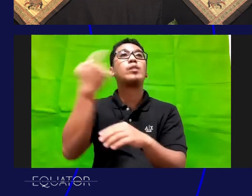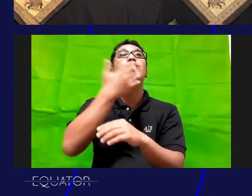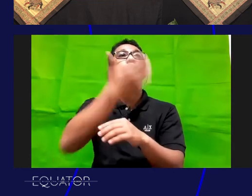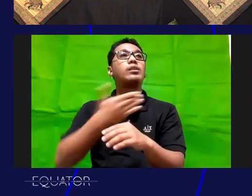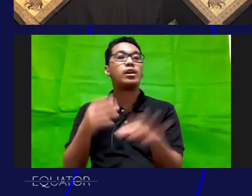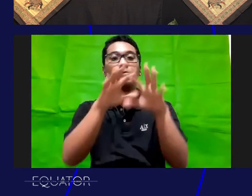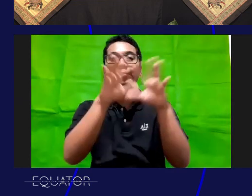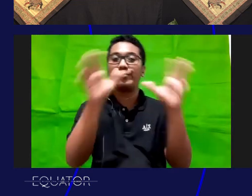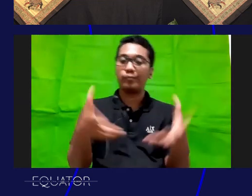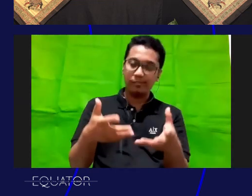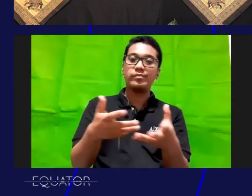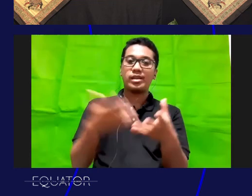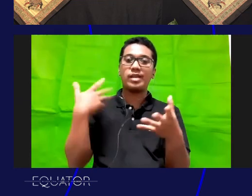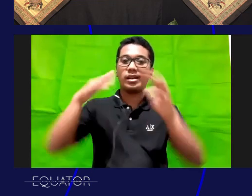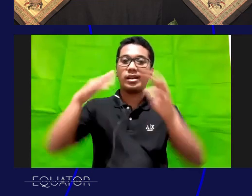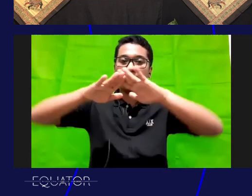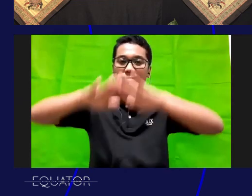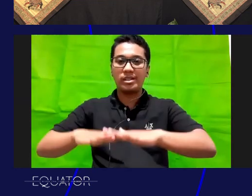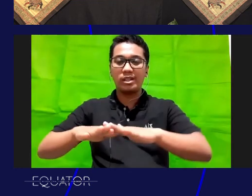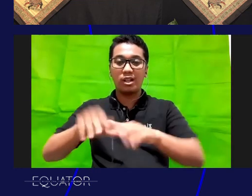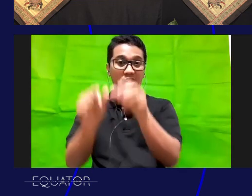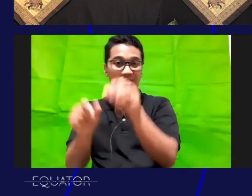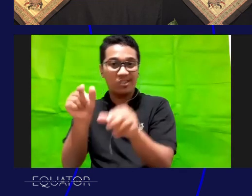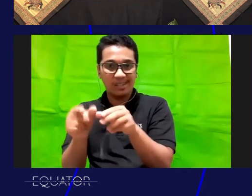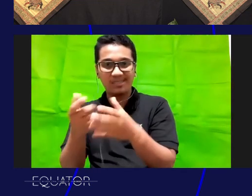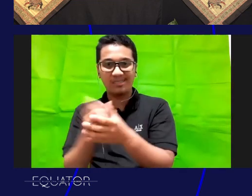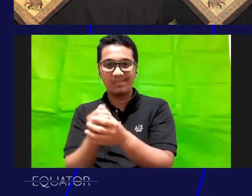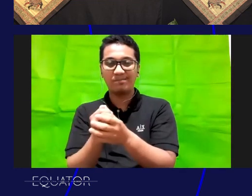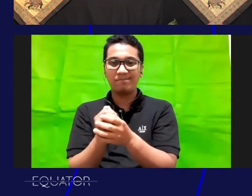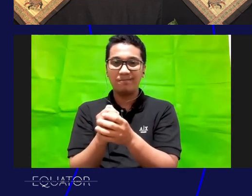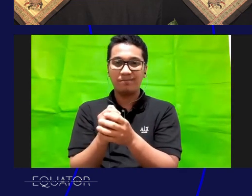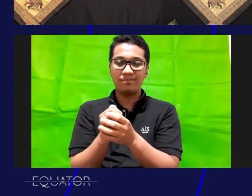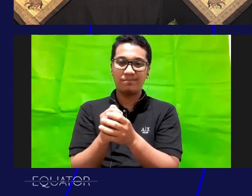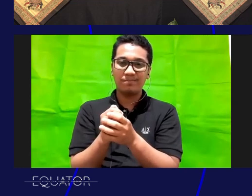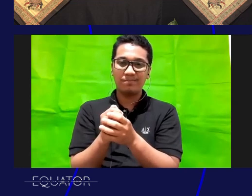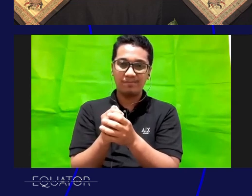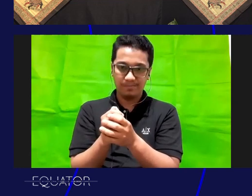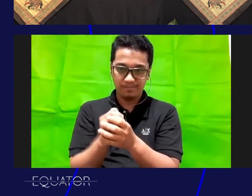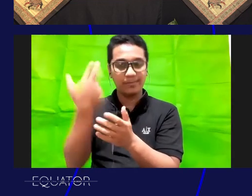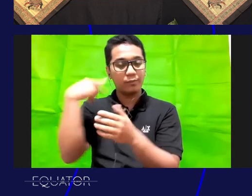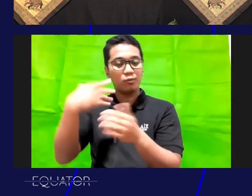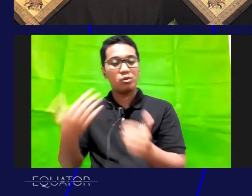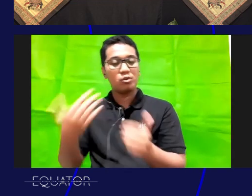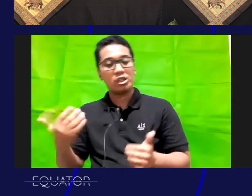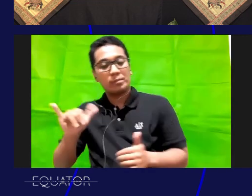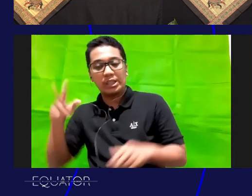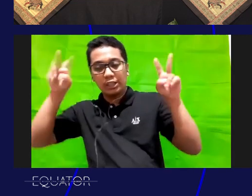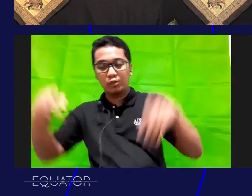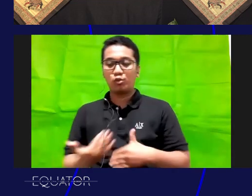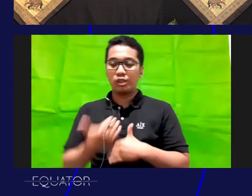the repression of the people who are defending the forest, or cisgender structures that are